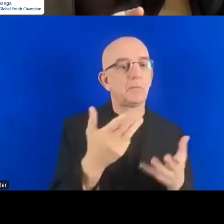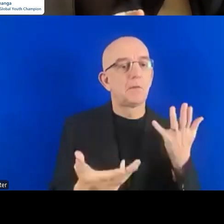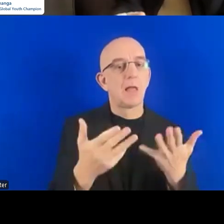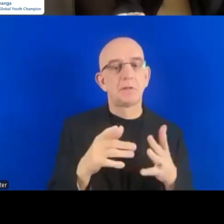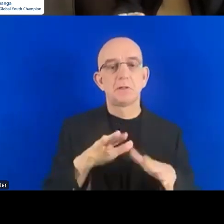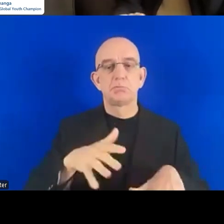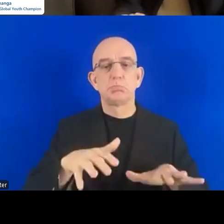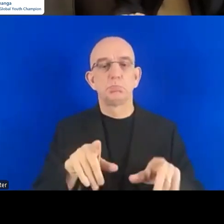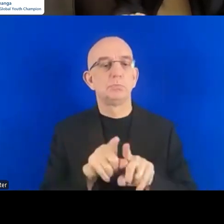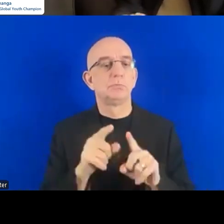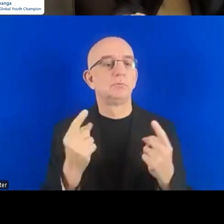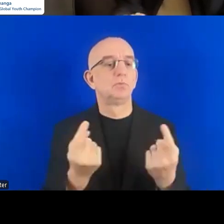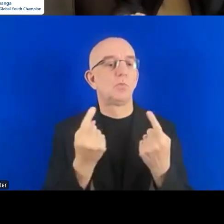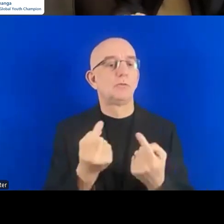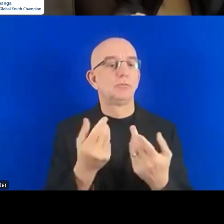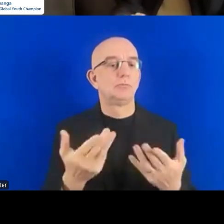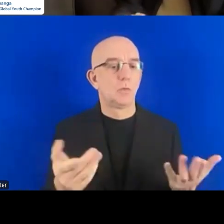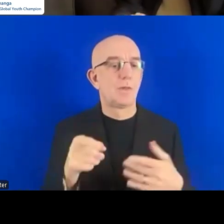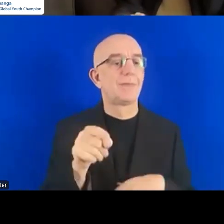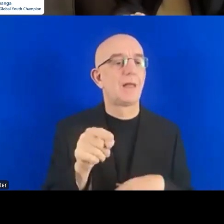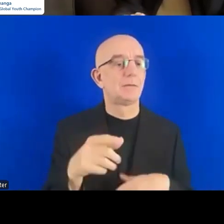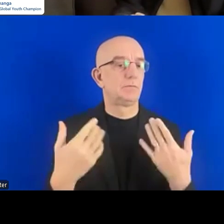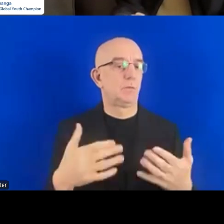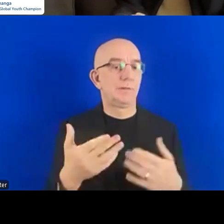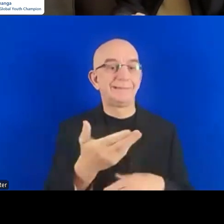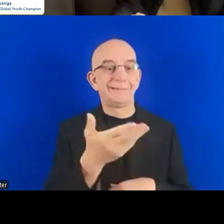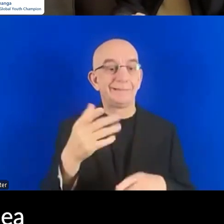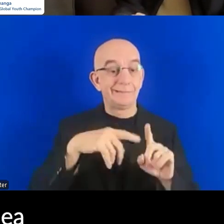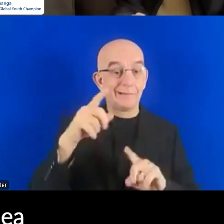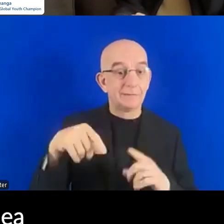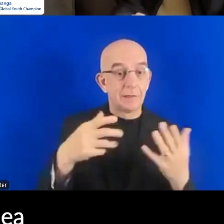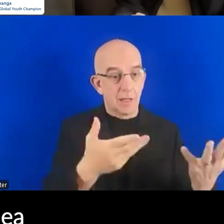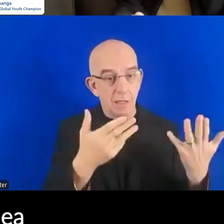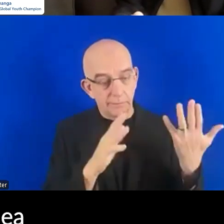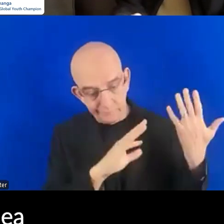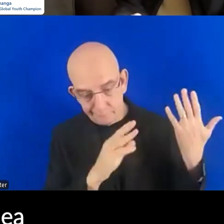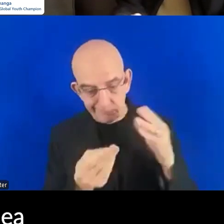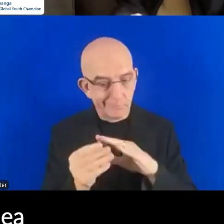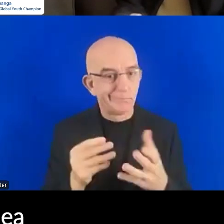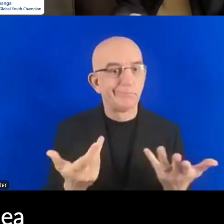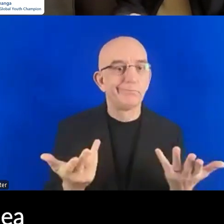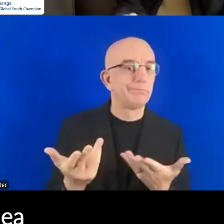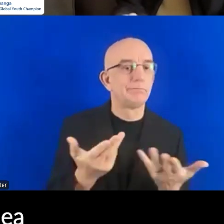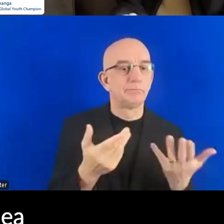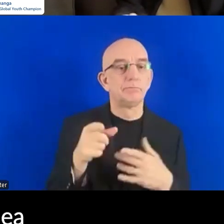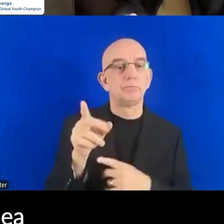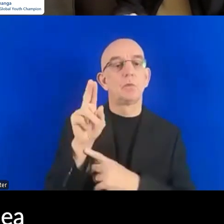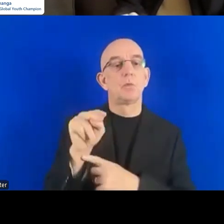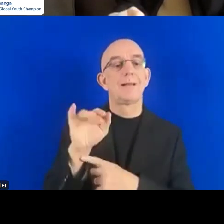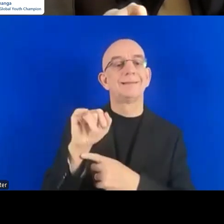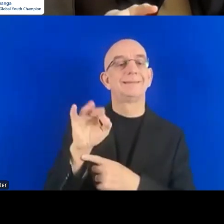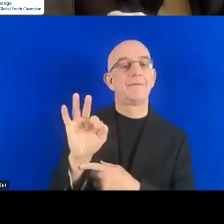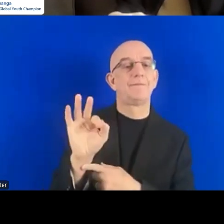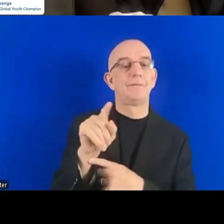and the fact that countries are going towards and adopting that, I think we are very far from a global idea